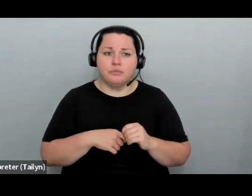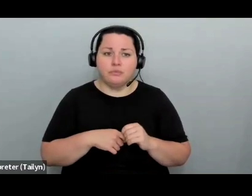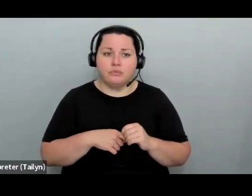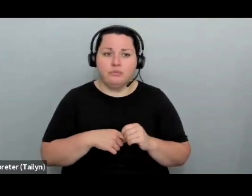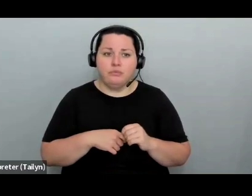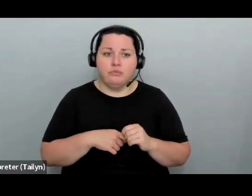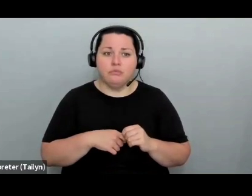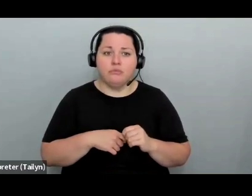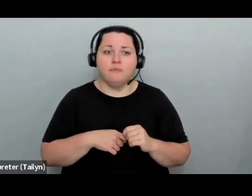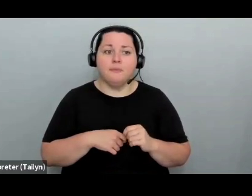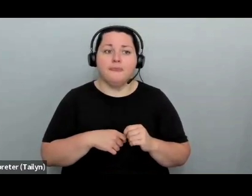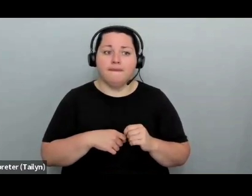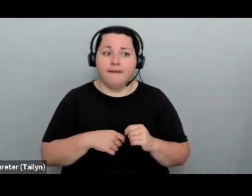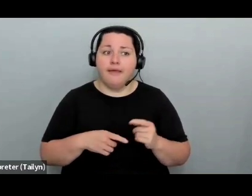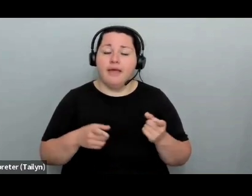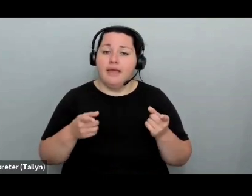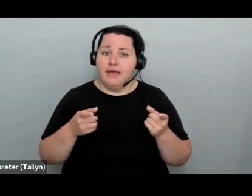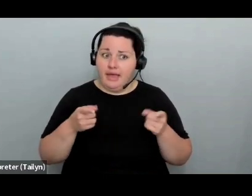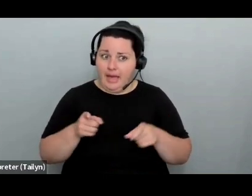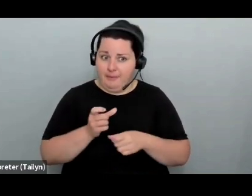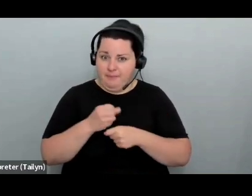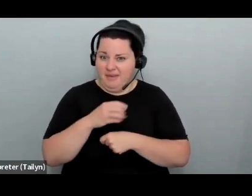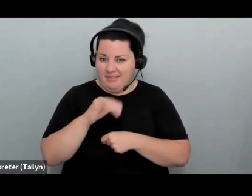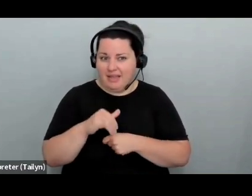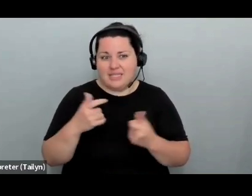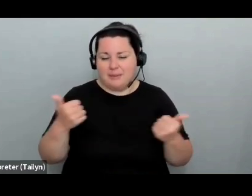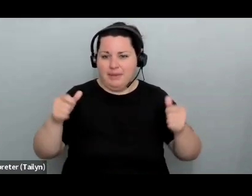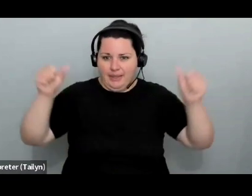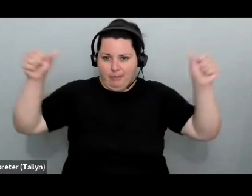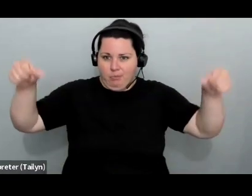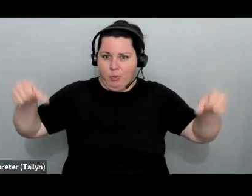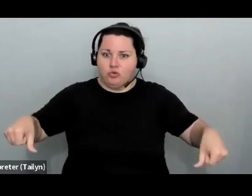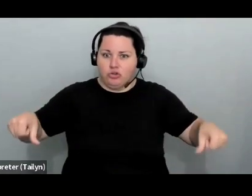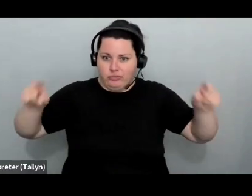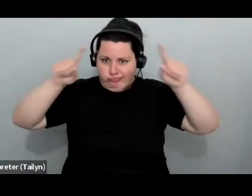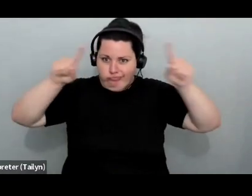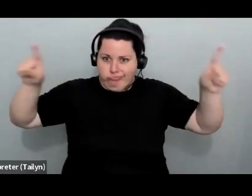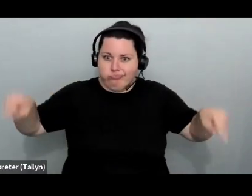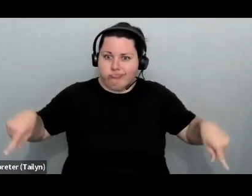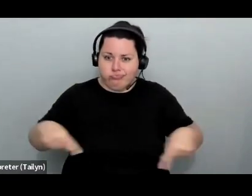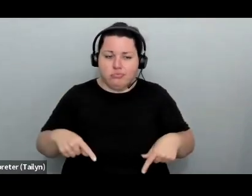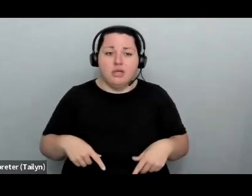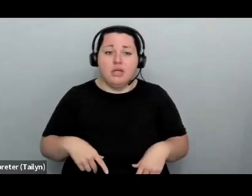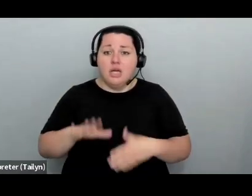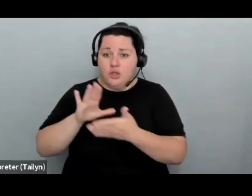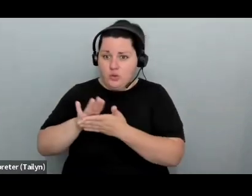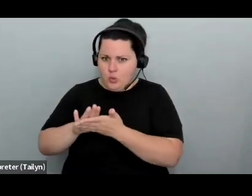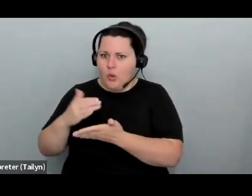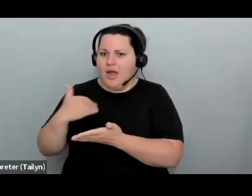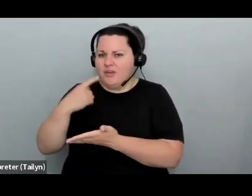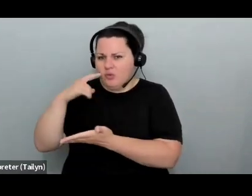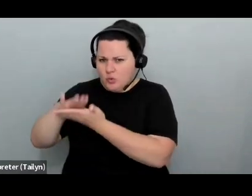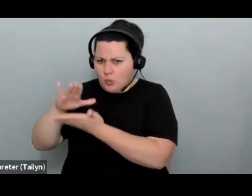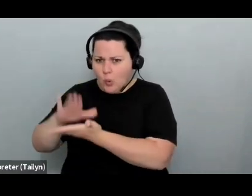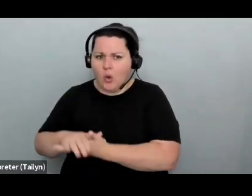that when we created this, and for them it's a big poster board that's in their house, and the school has the one for the school